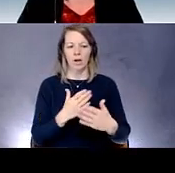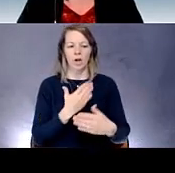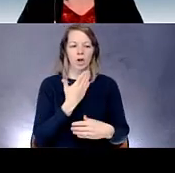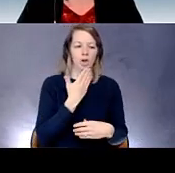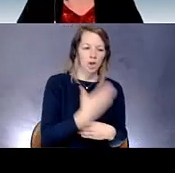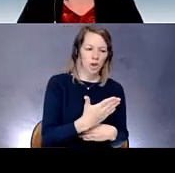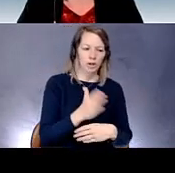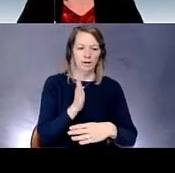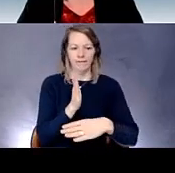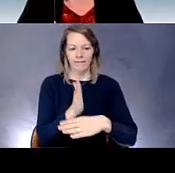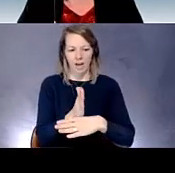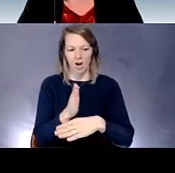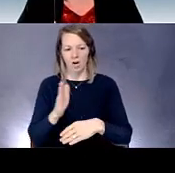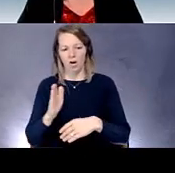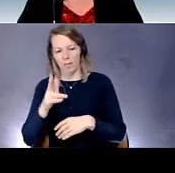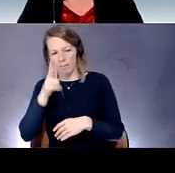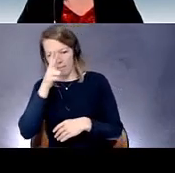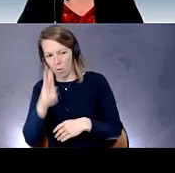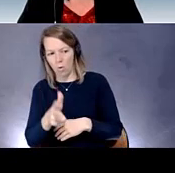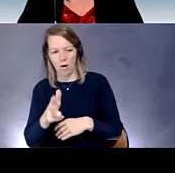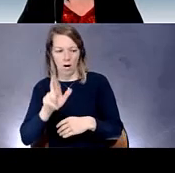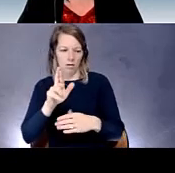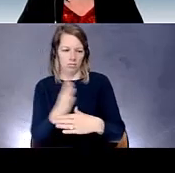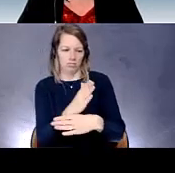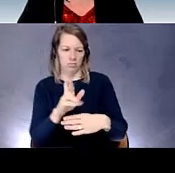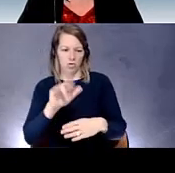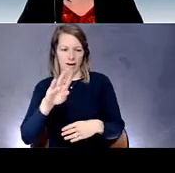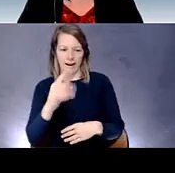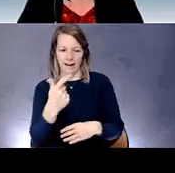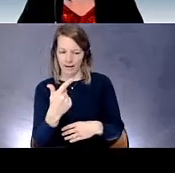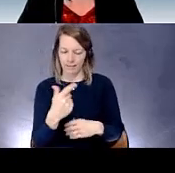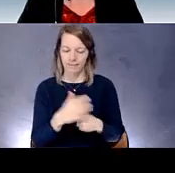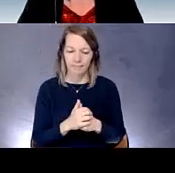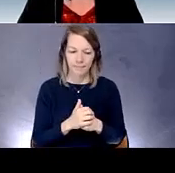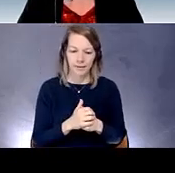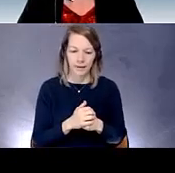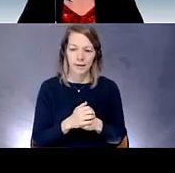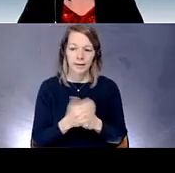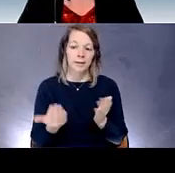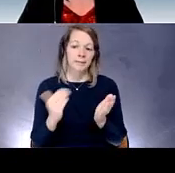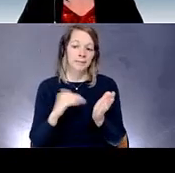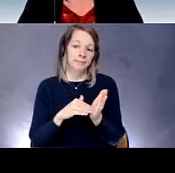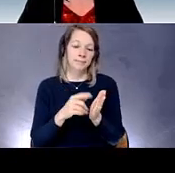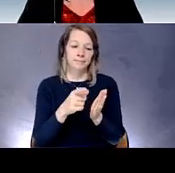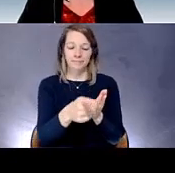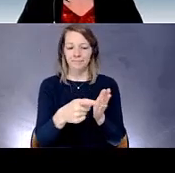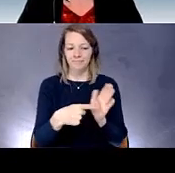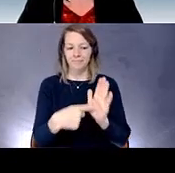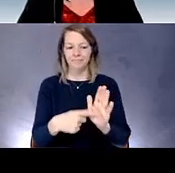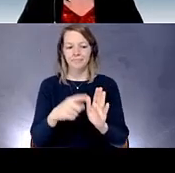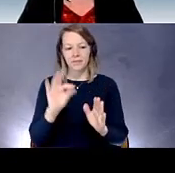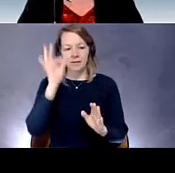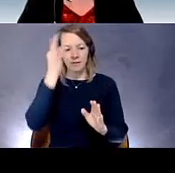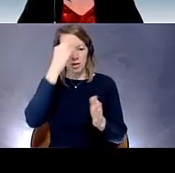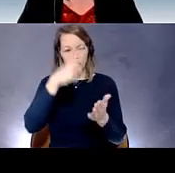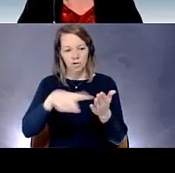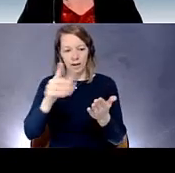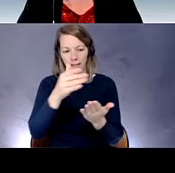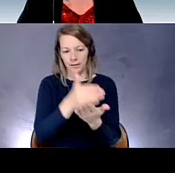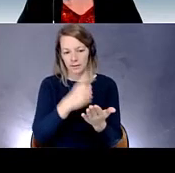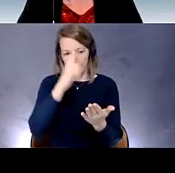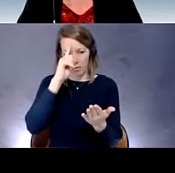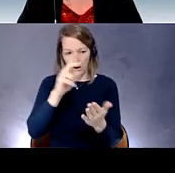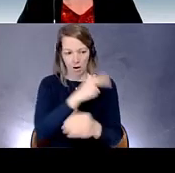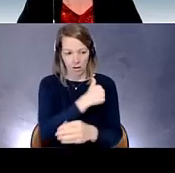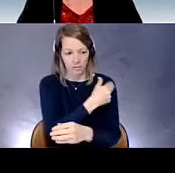the quality of adherence to those federal price transparency rules. Again, it captures that federal checklist for hospitals.